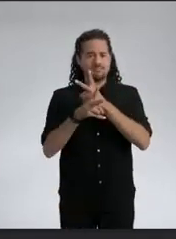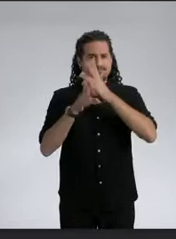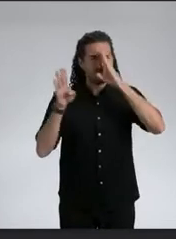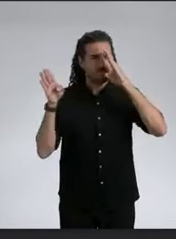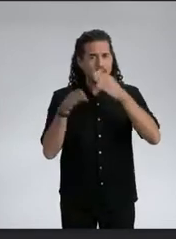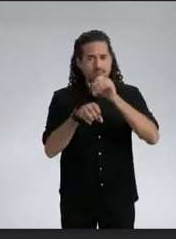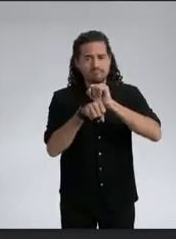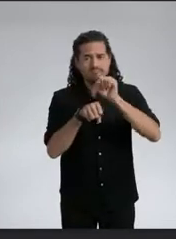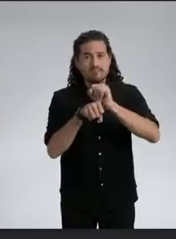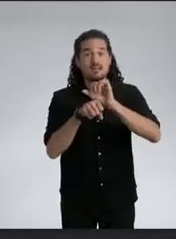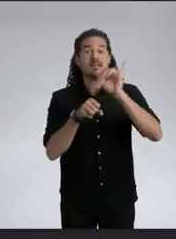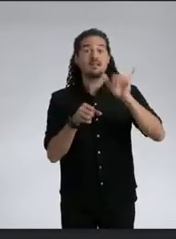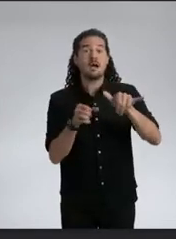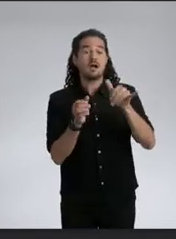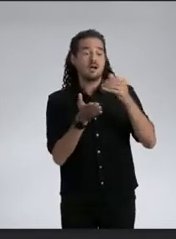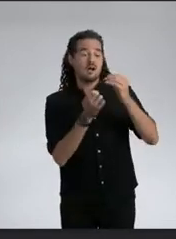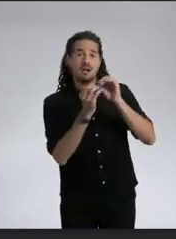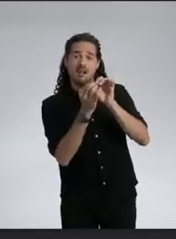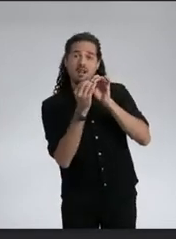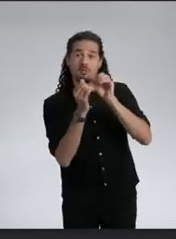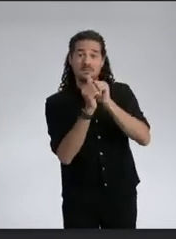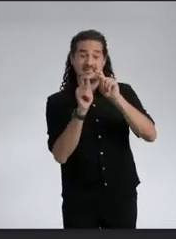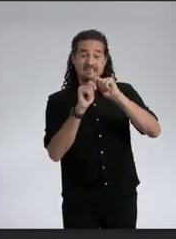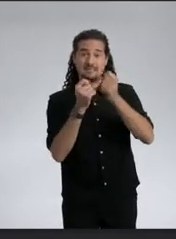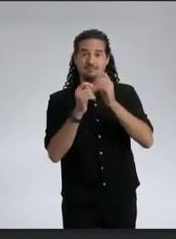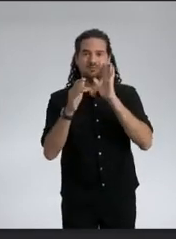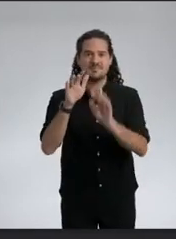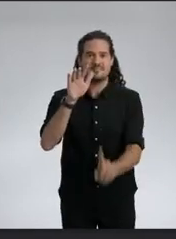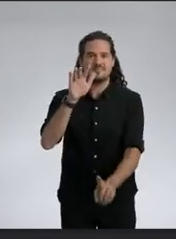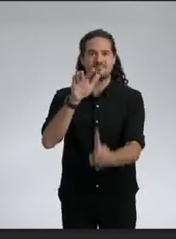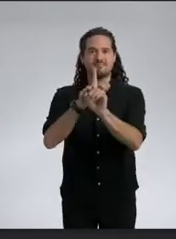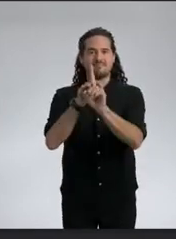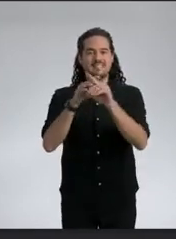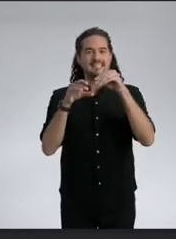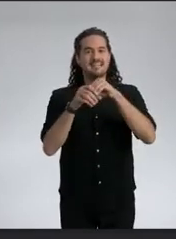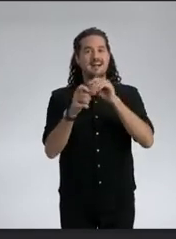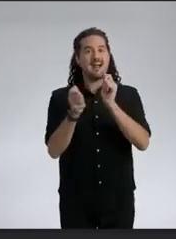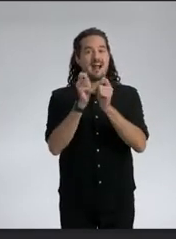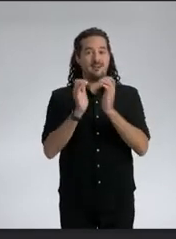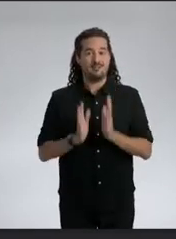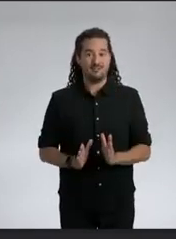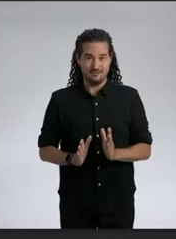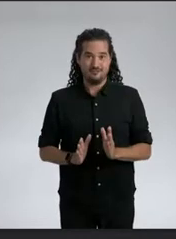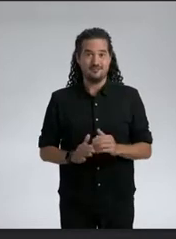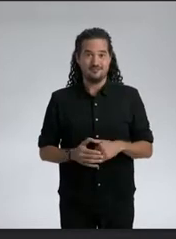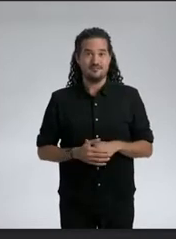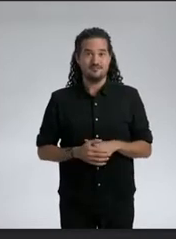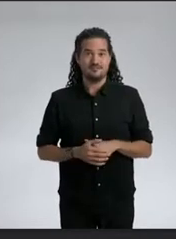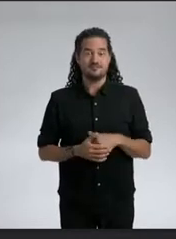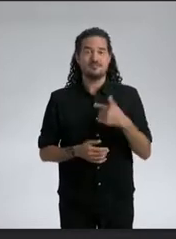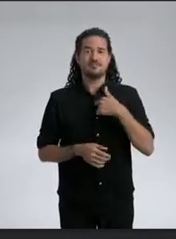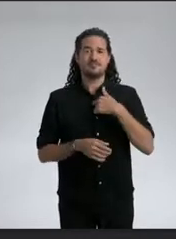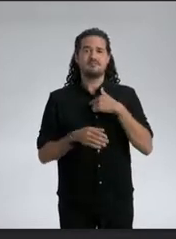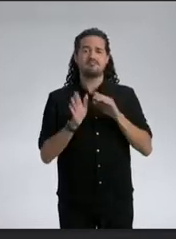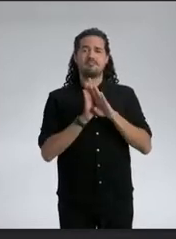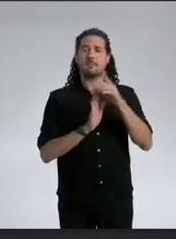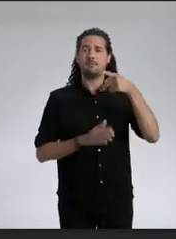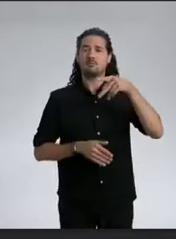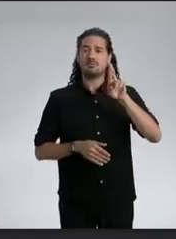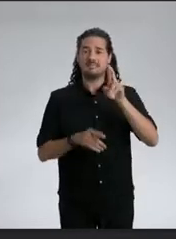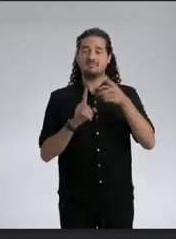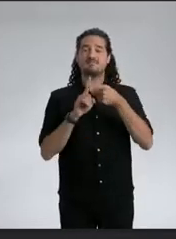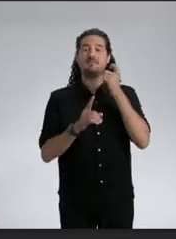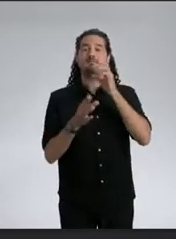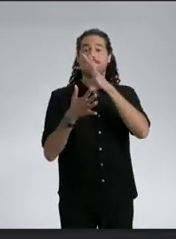team directly into the editor. I've created a pull request from the feature branch I've been working on. My